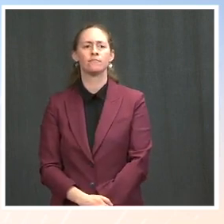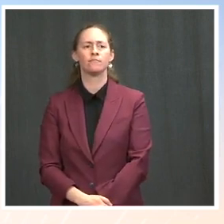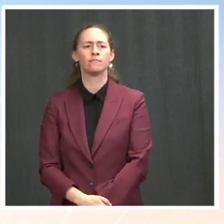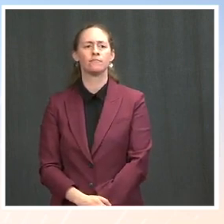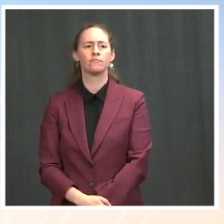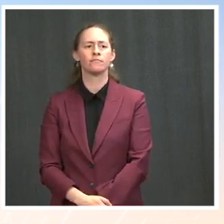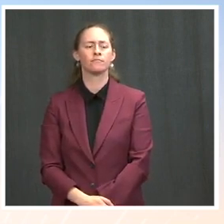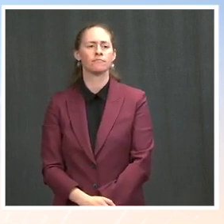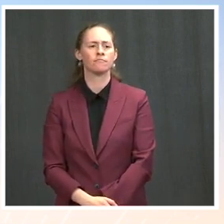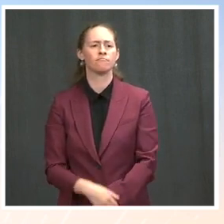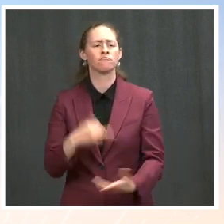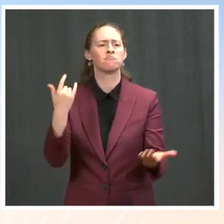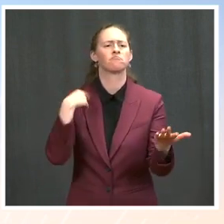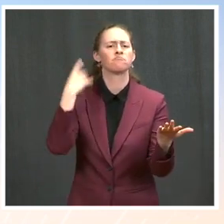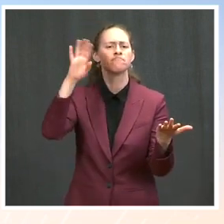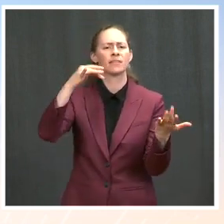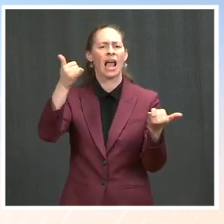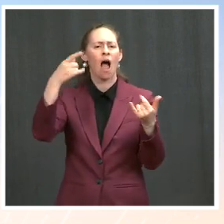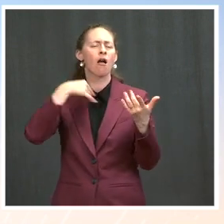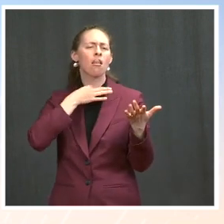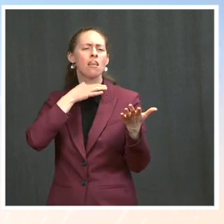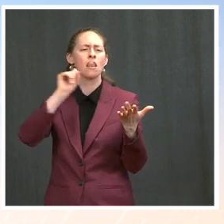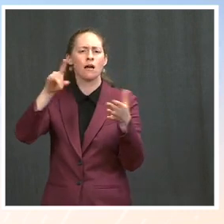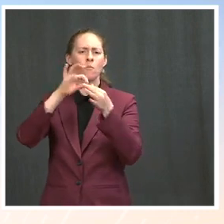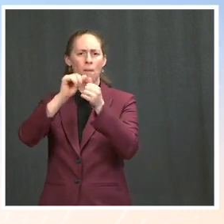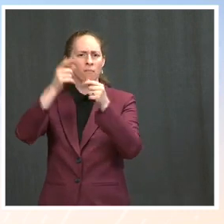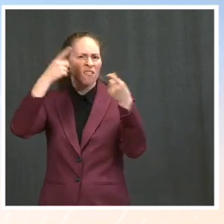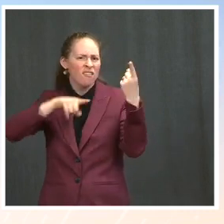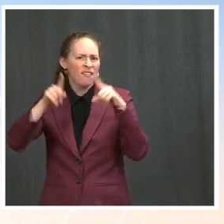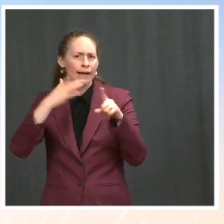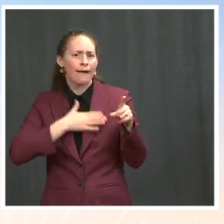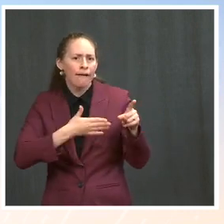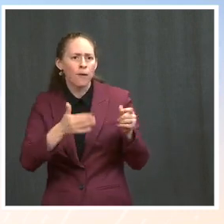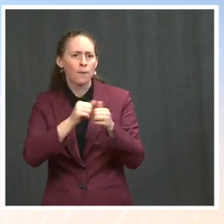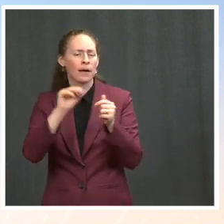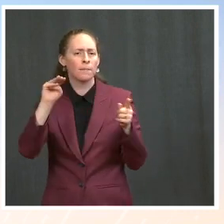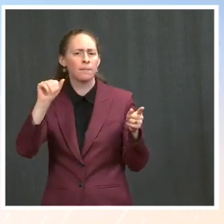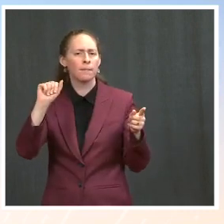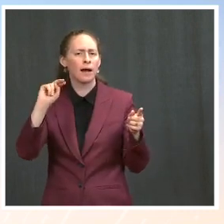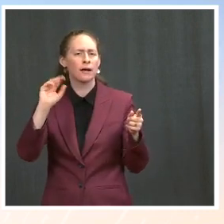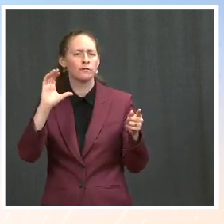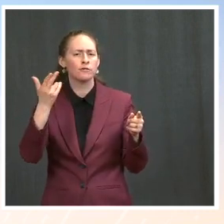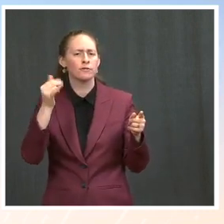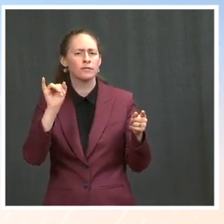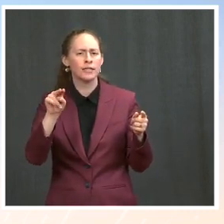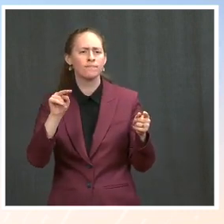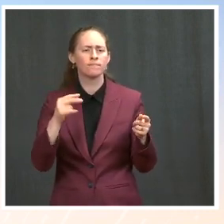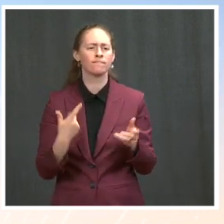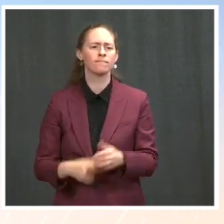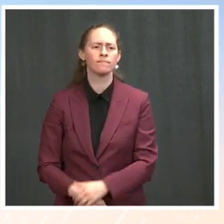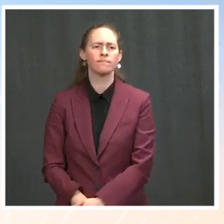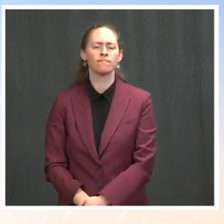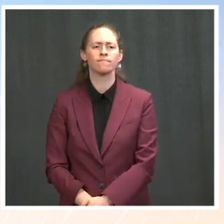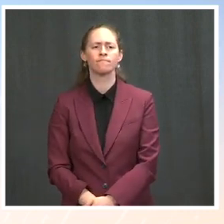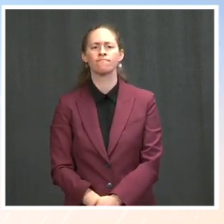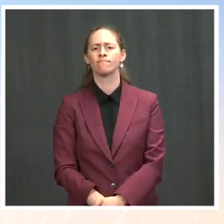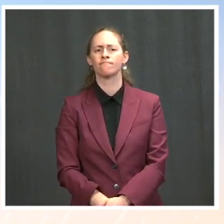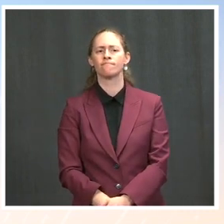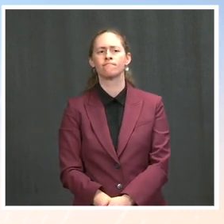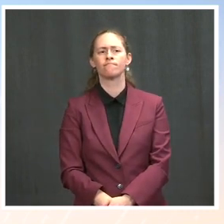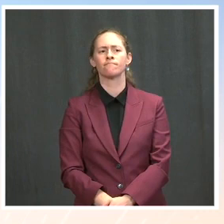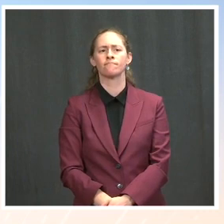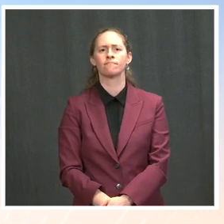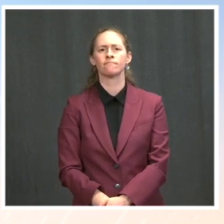had been floated. Just if you could talk specifically about his idea, or if you could